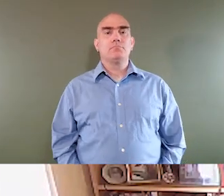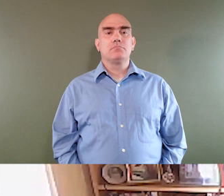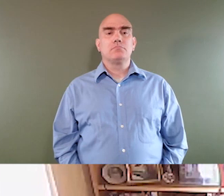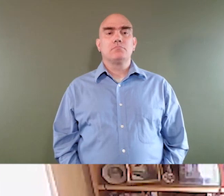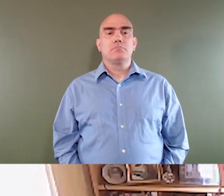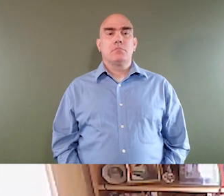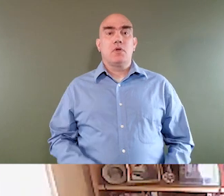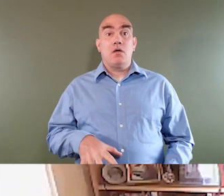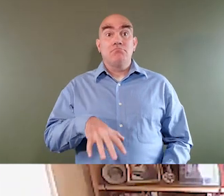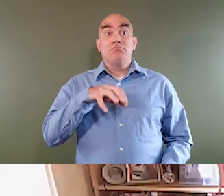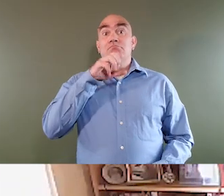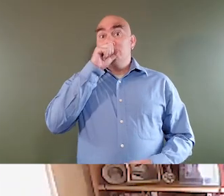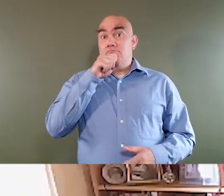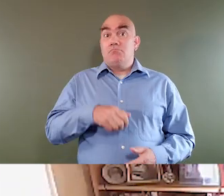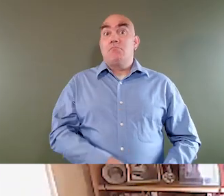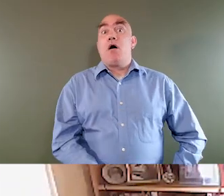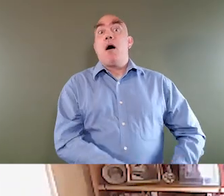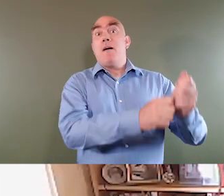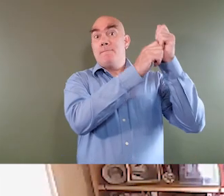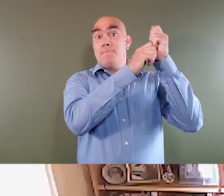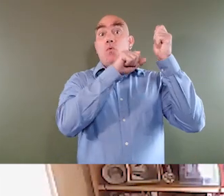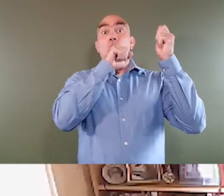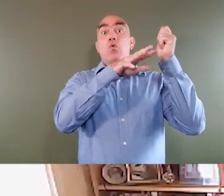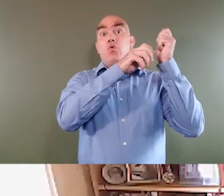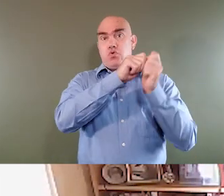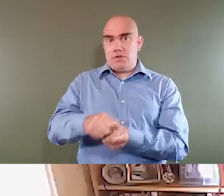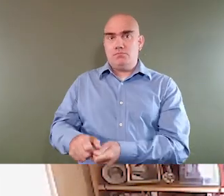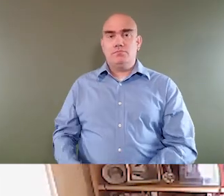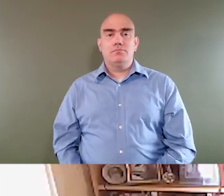Inhale to lift, exhale to chop.